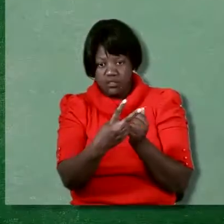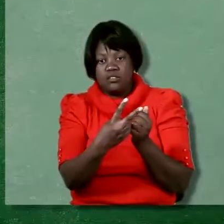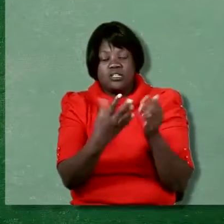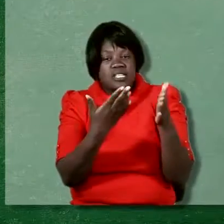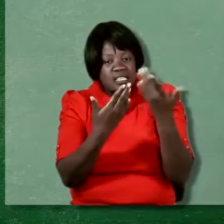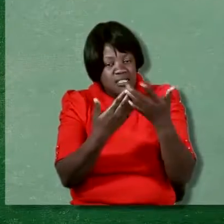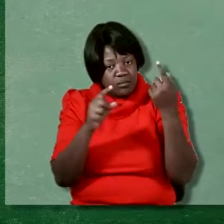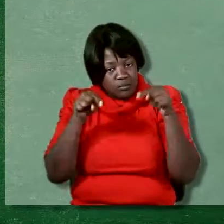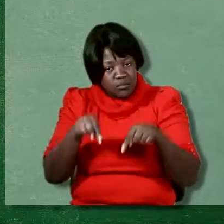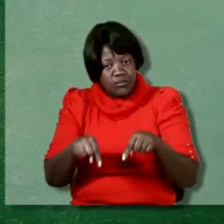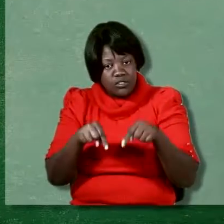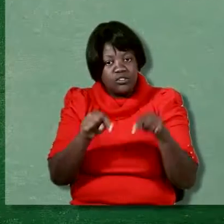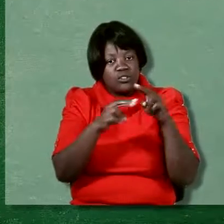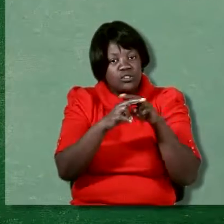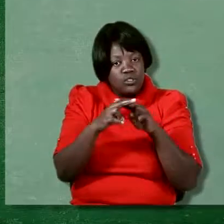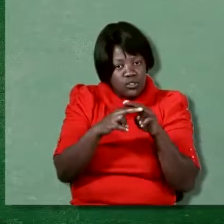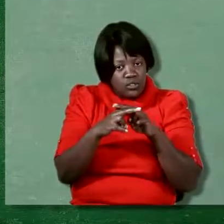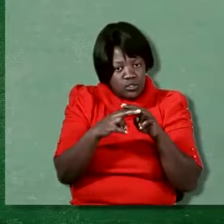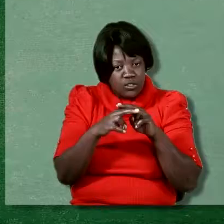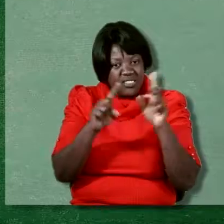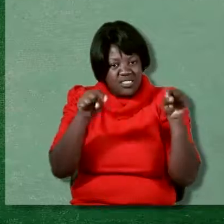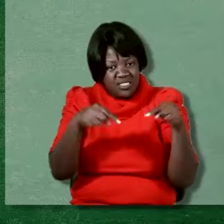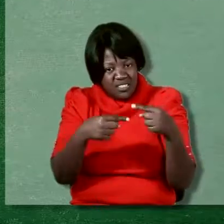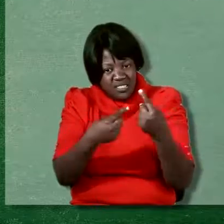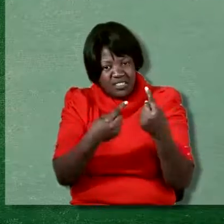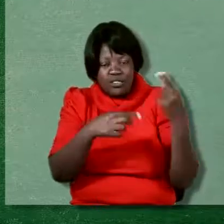for situations that are often repeated,